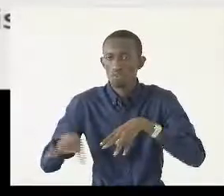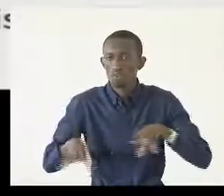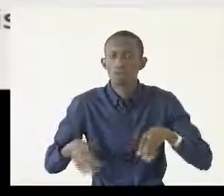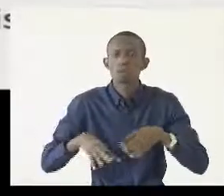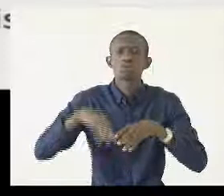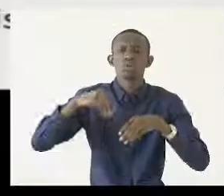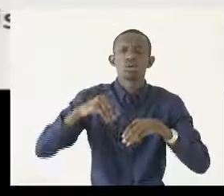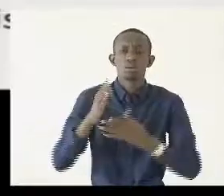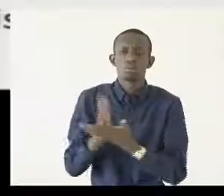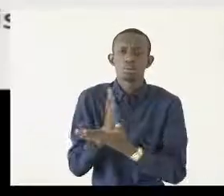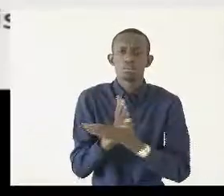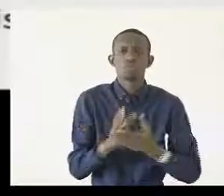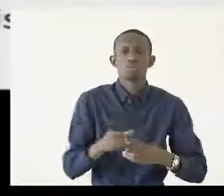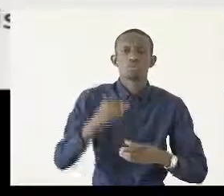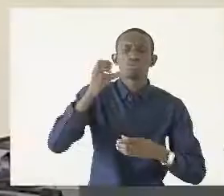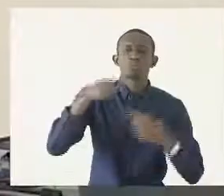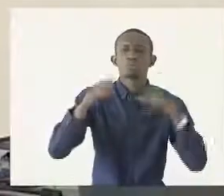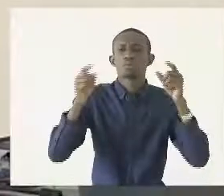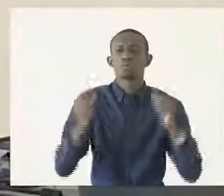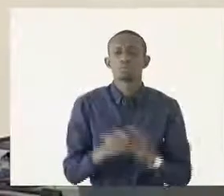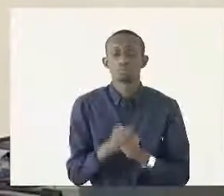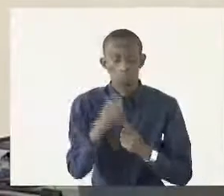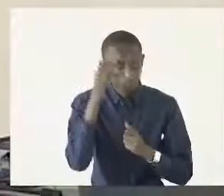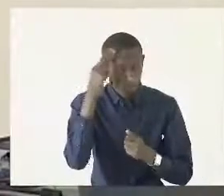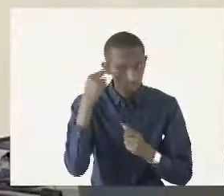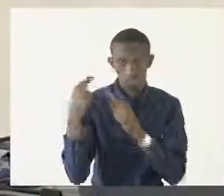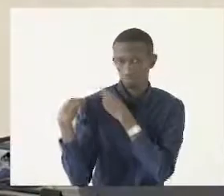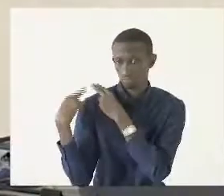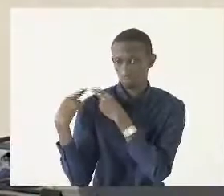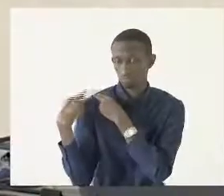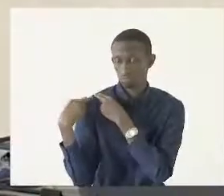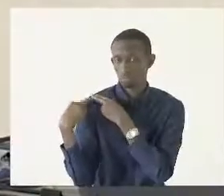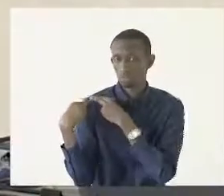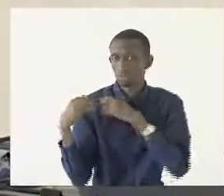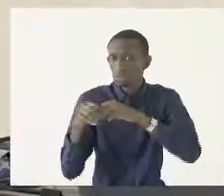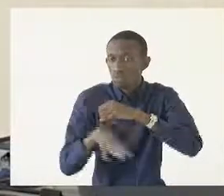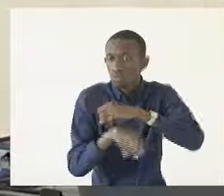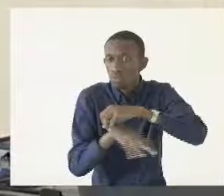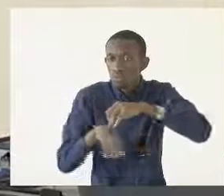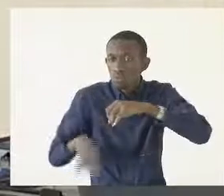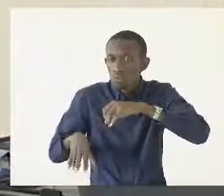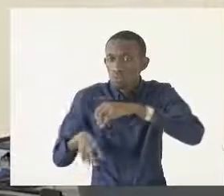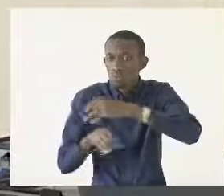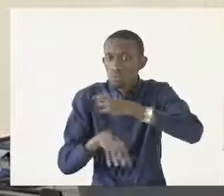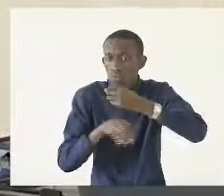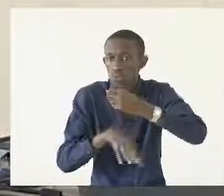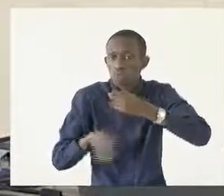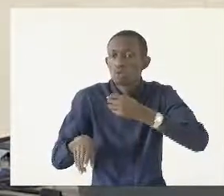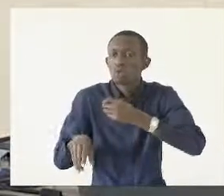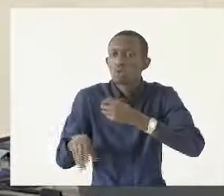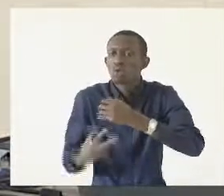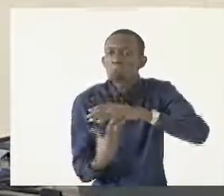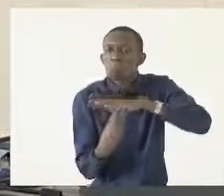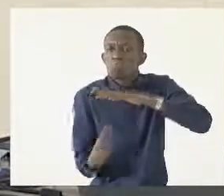plant. Remember, the function of roots is to absorb water and mineral salts from the